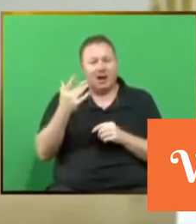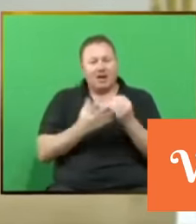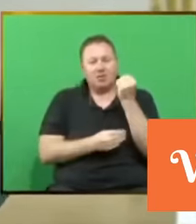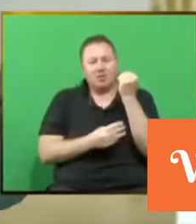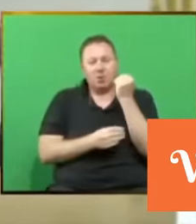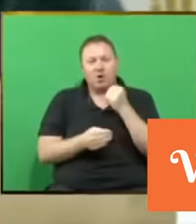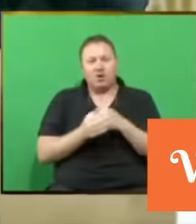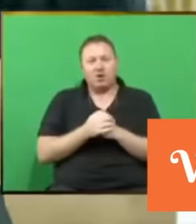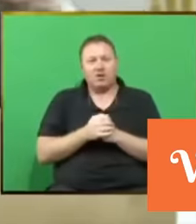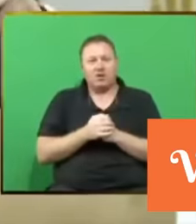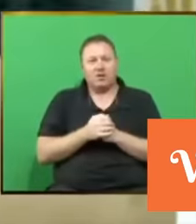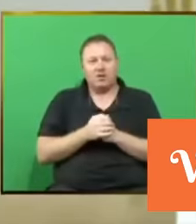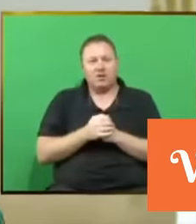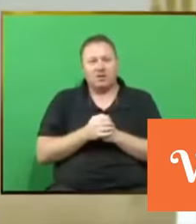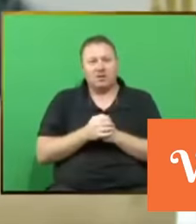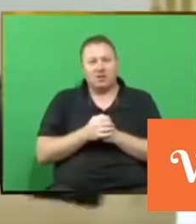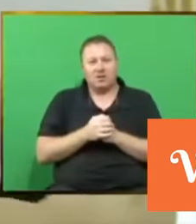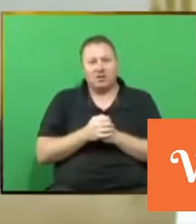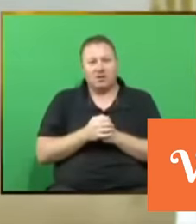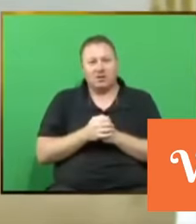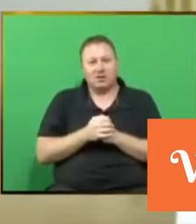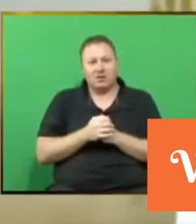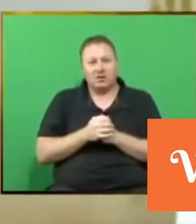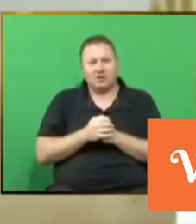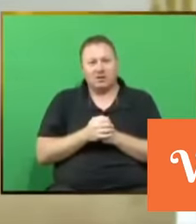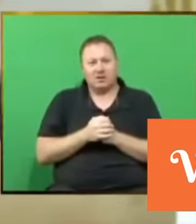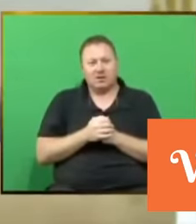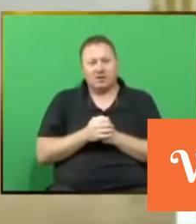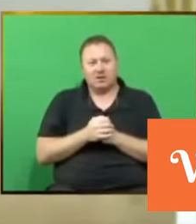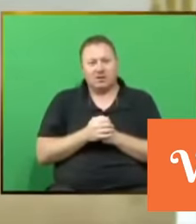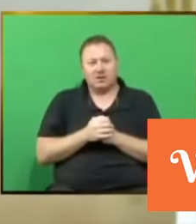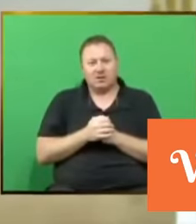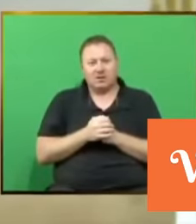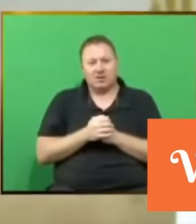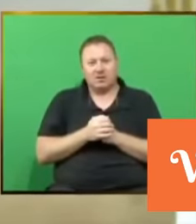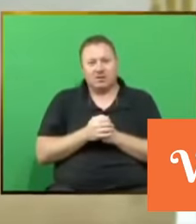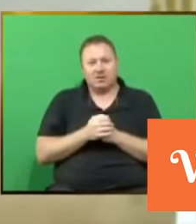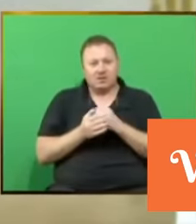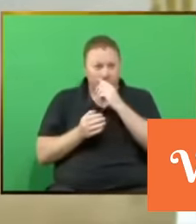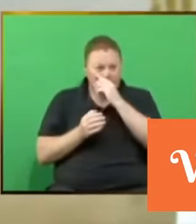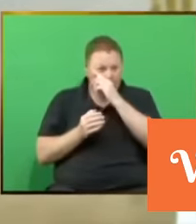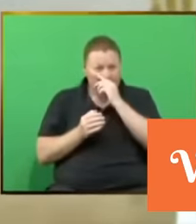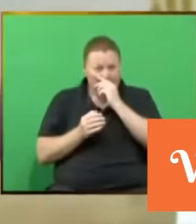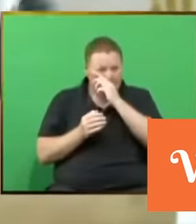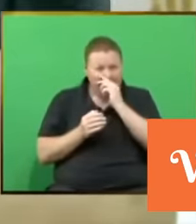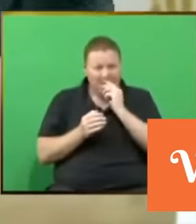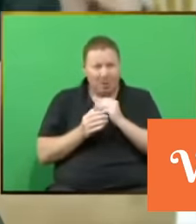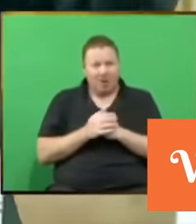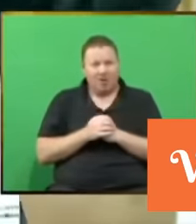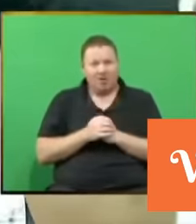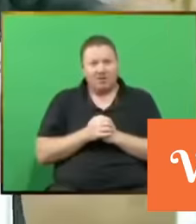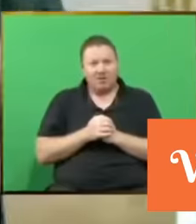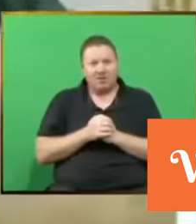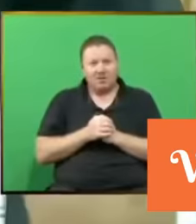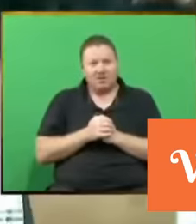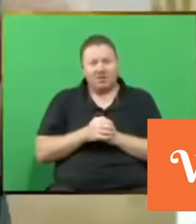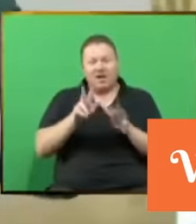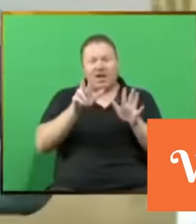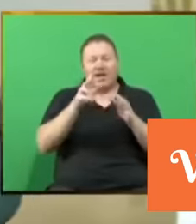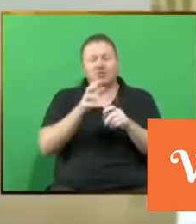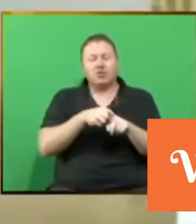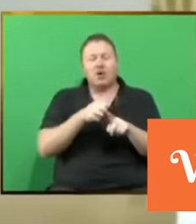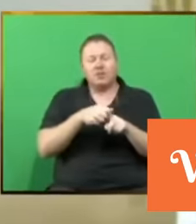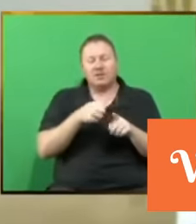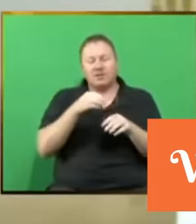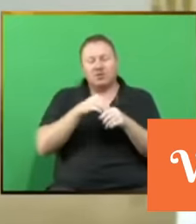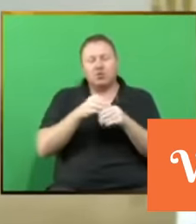of Cape Town is the alcohol city of the country. They're not talking about that. 8 rapes in schools in 3 months. They're not